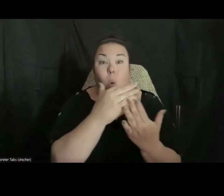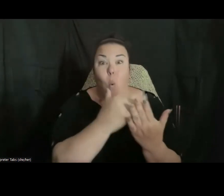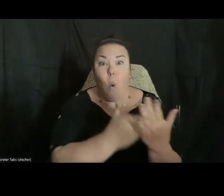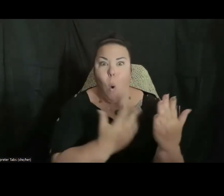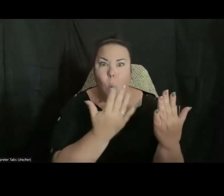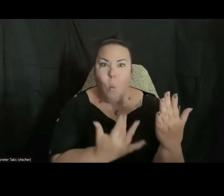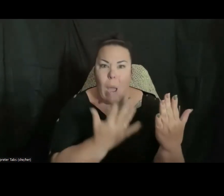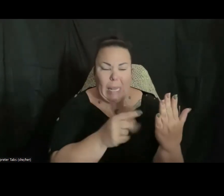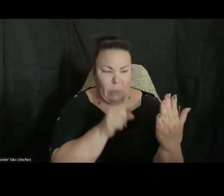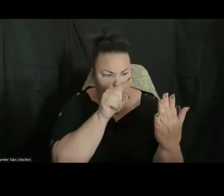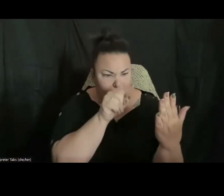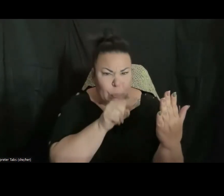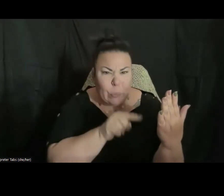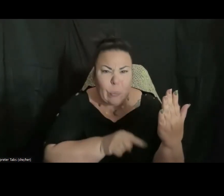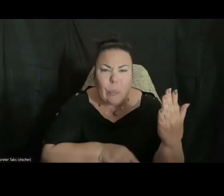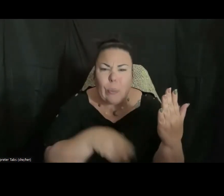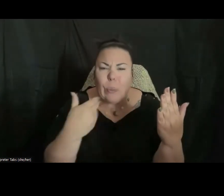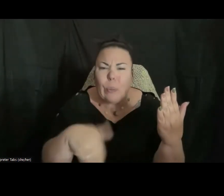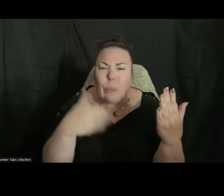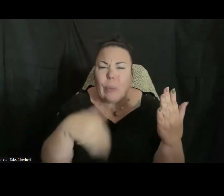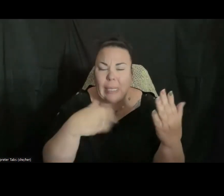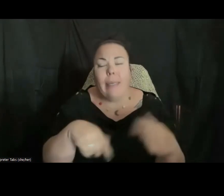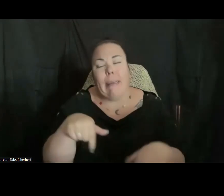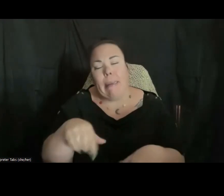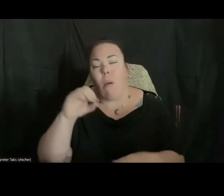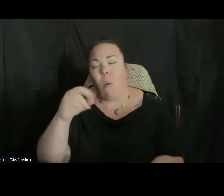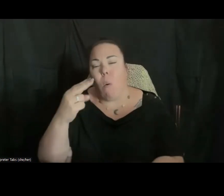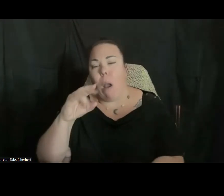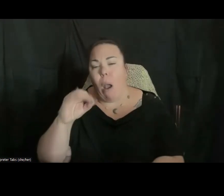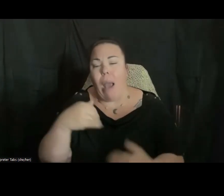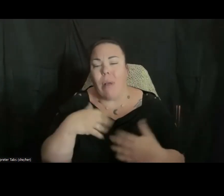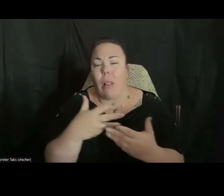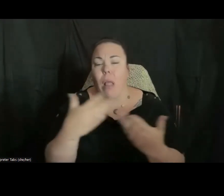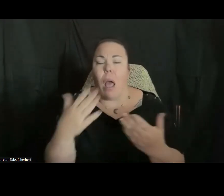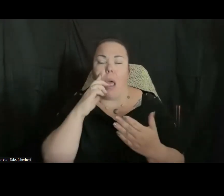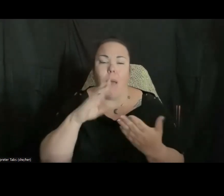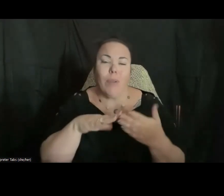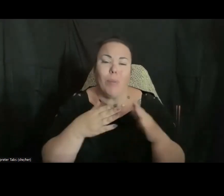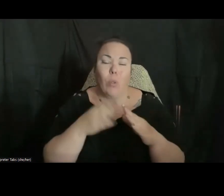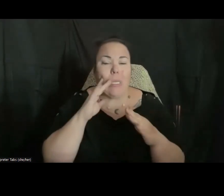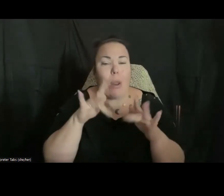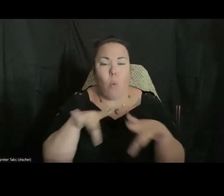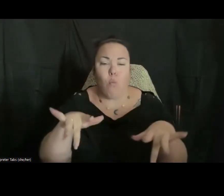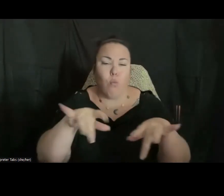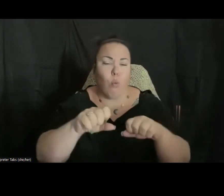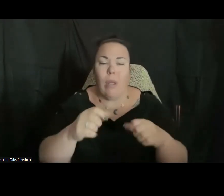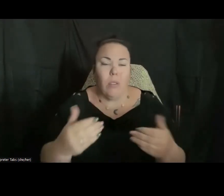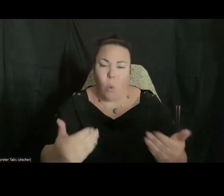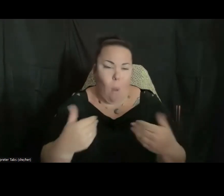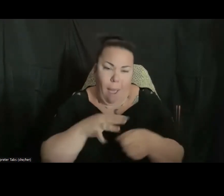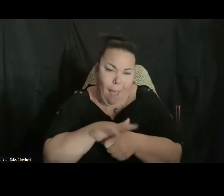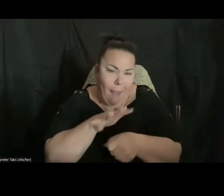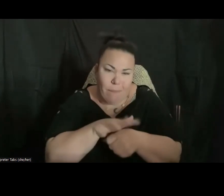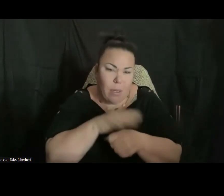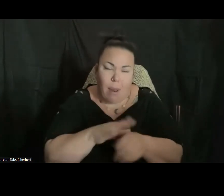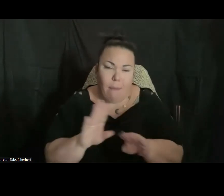And so in Ohio, we have a lot of very rural communities that just don't even have enough